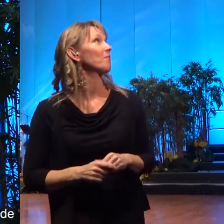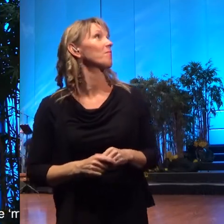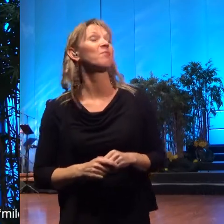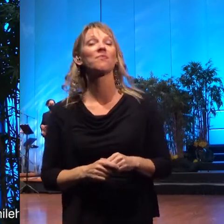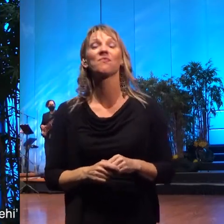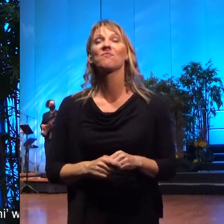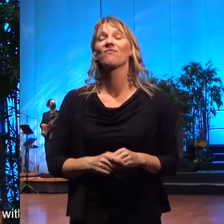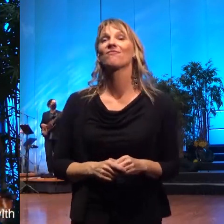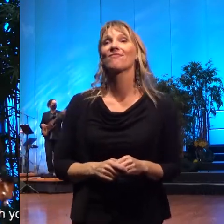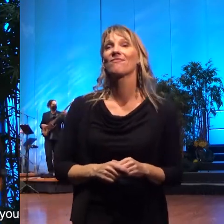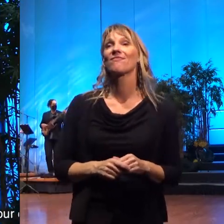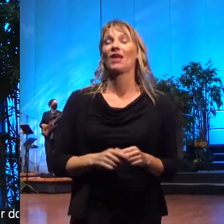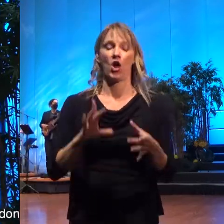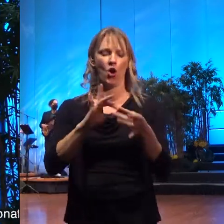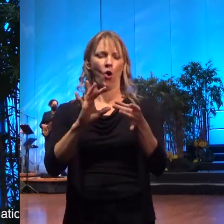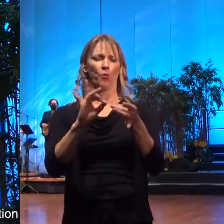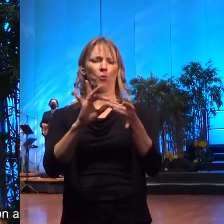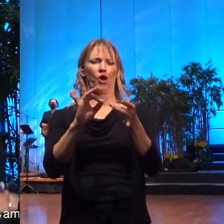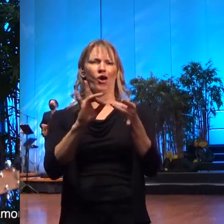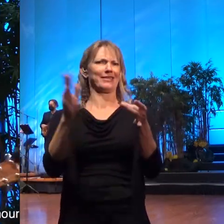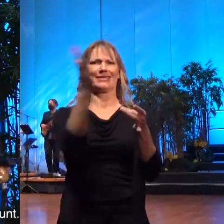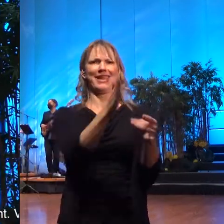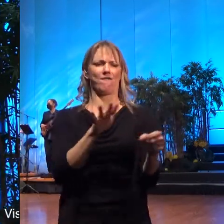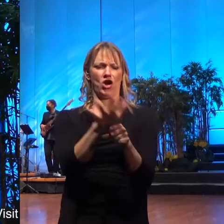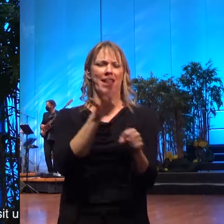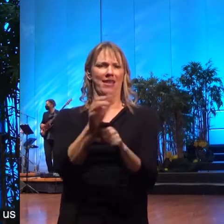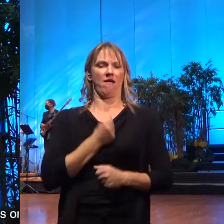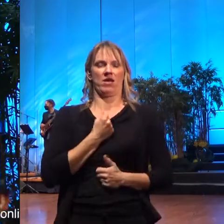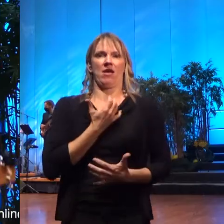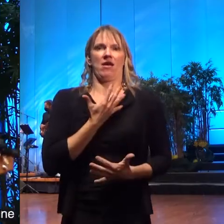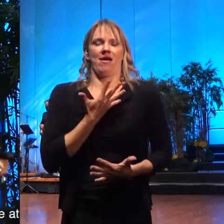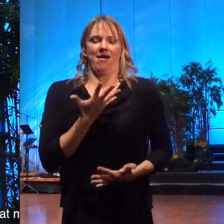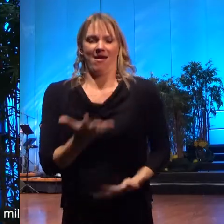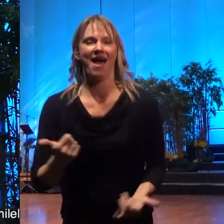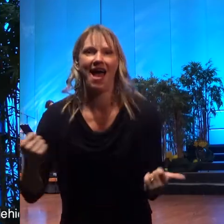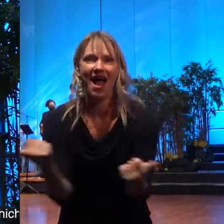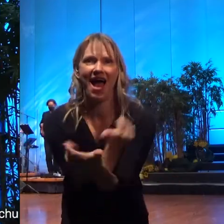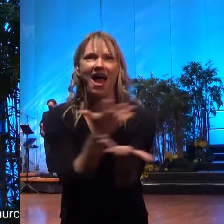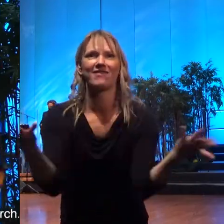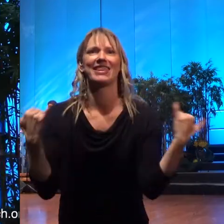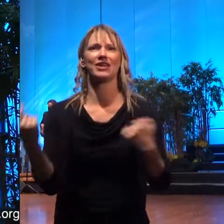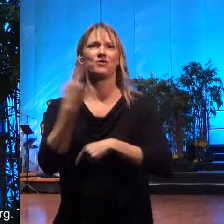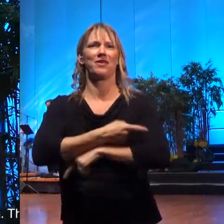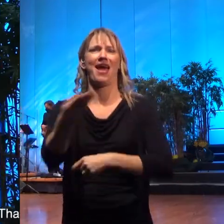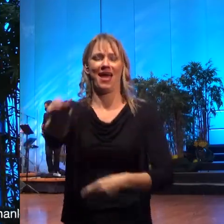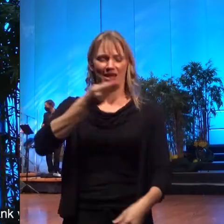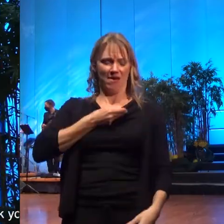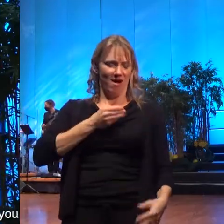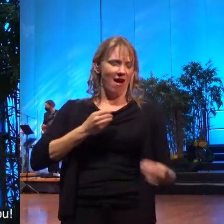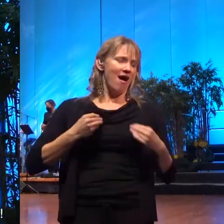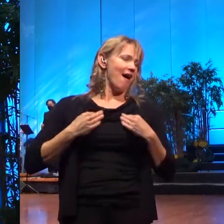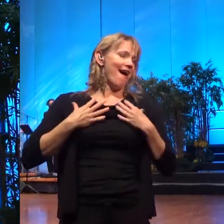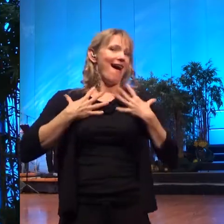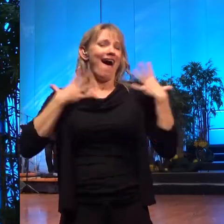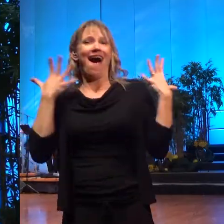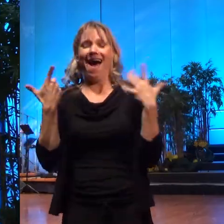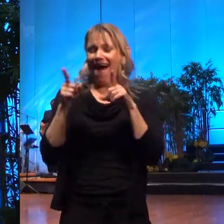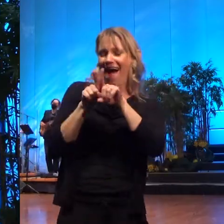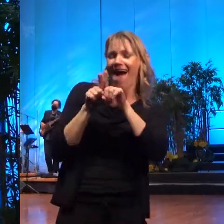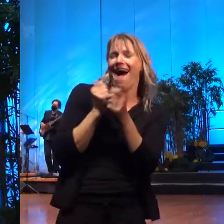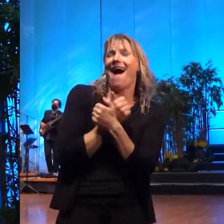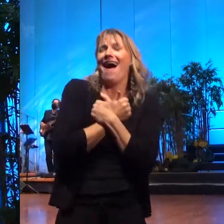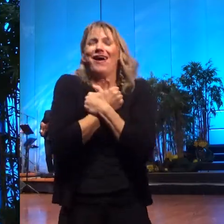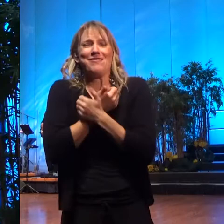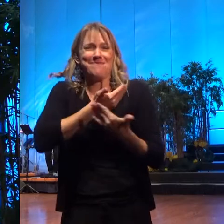Well, hey, words could never adequately convey everything you're giving to me today. But holding you is better than